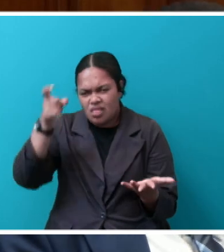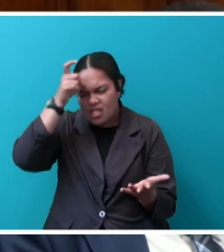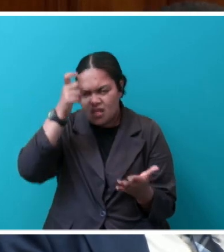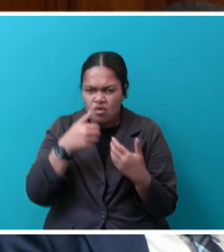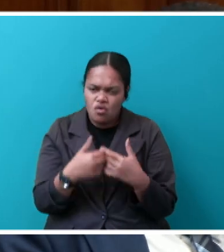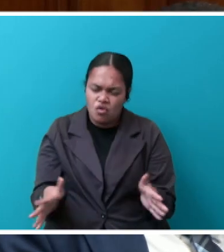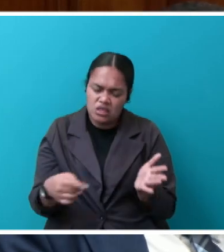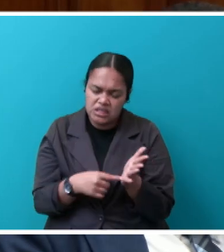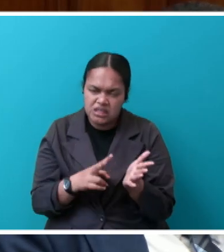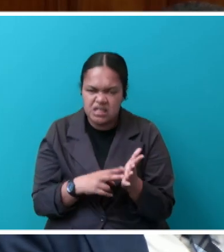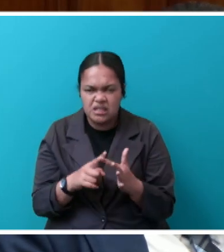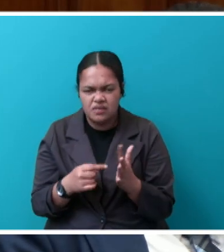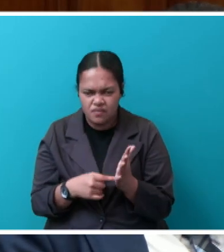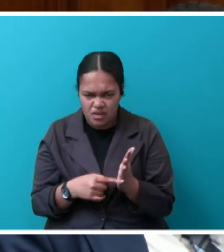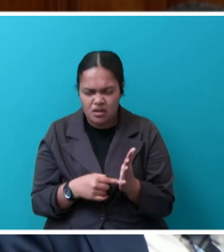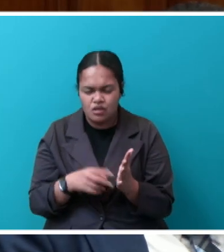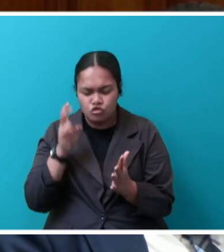Tibet training completely there.